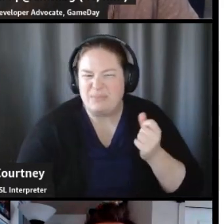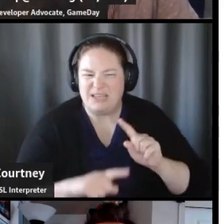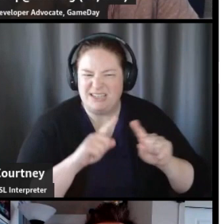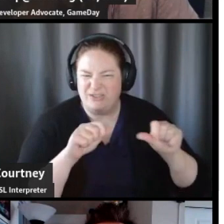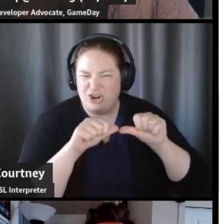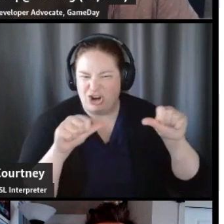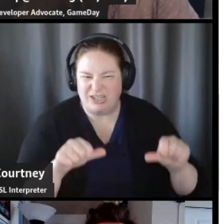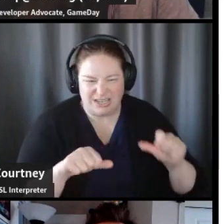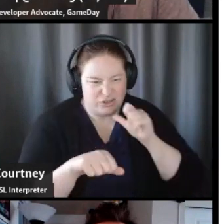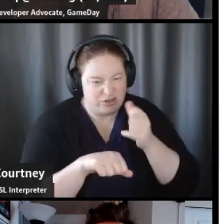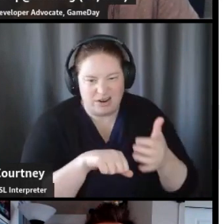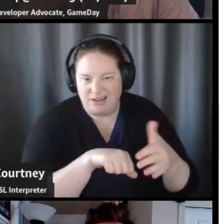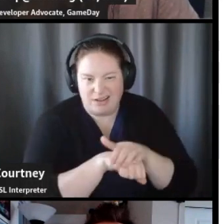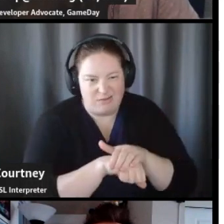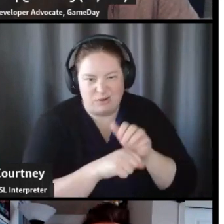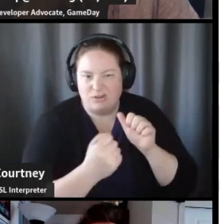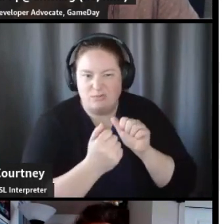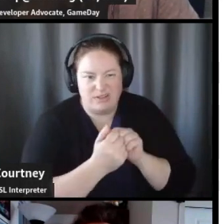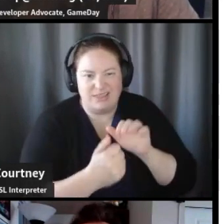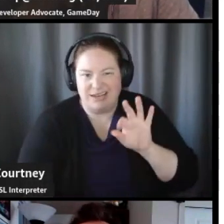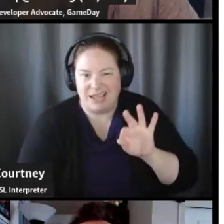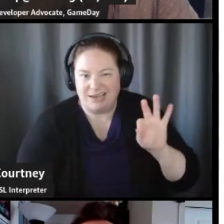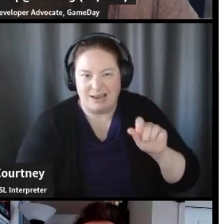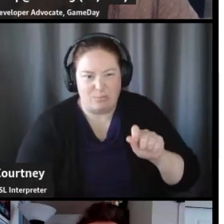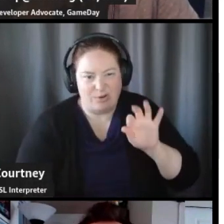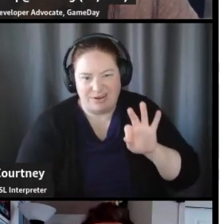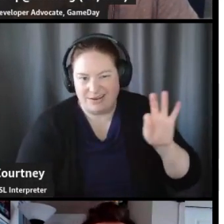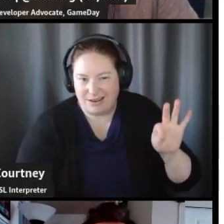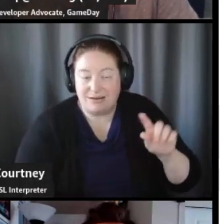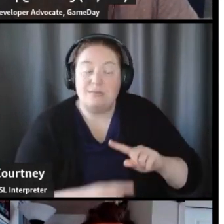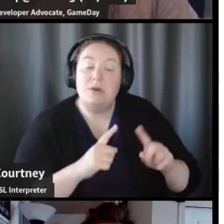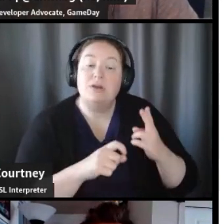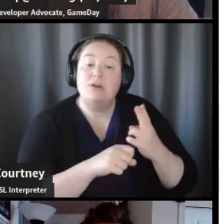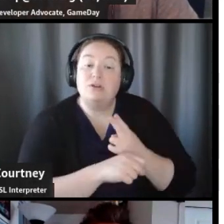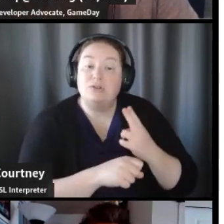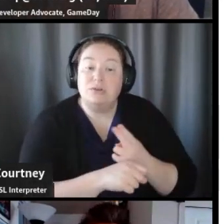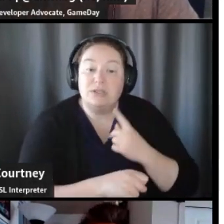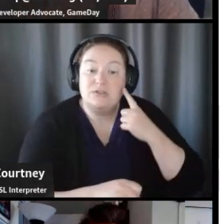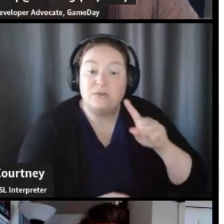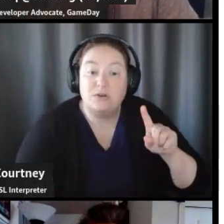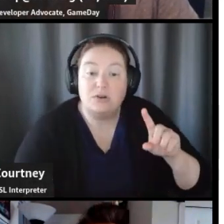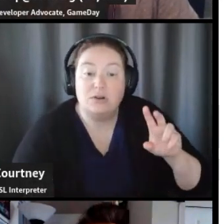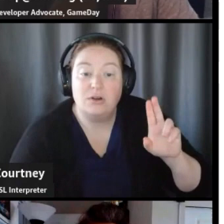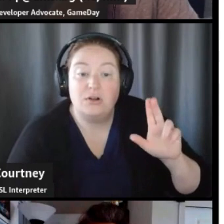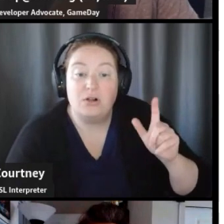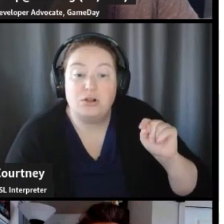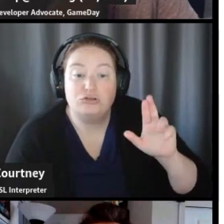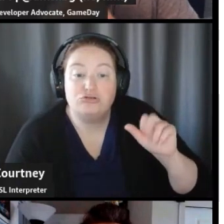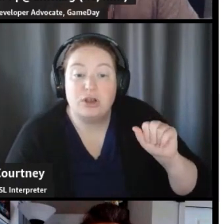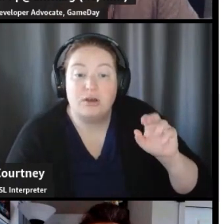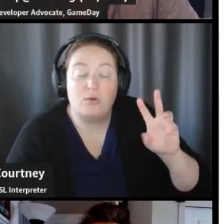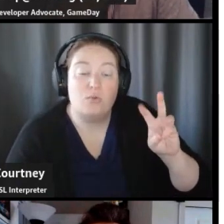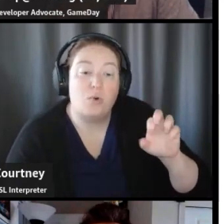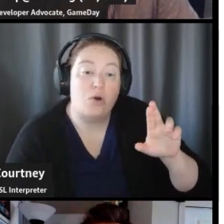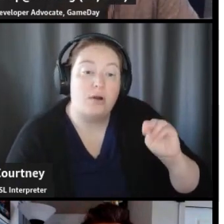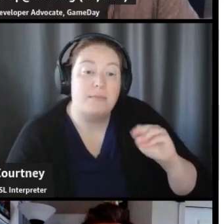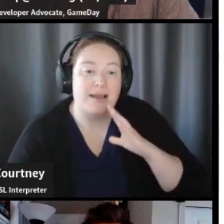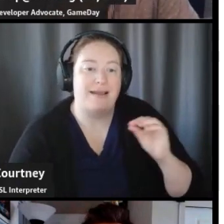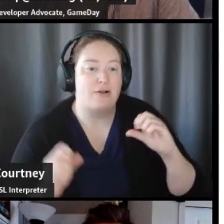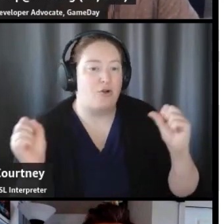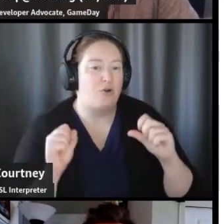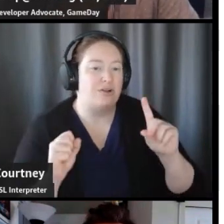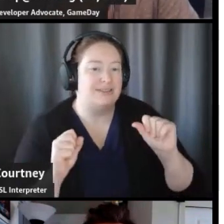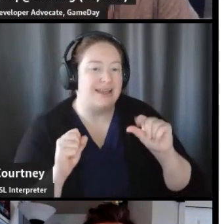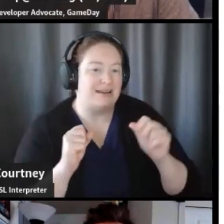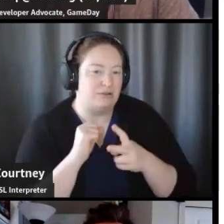by the 99.99, but the usage for a warm and ultra-warm and cold data storage is essentially